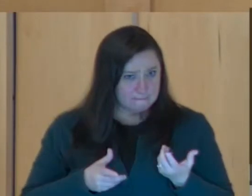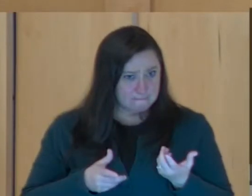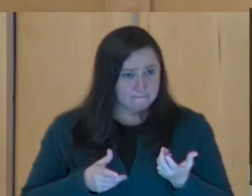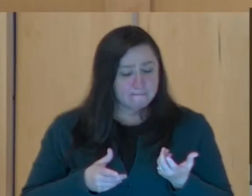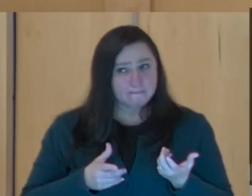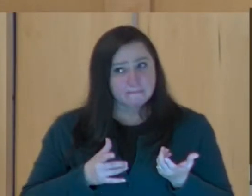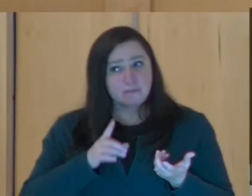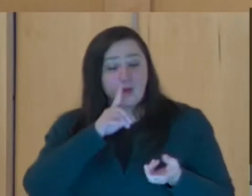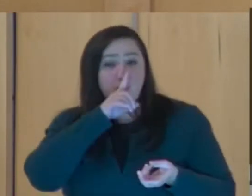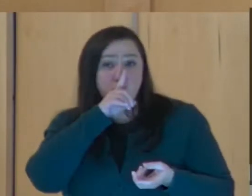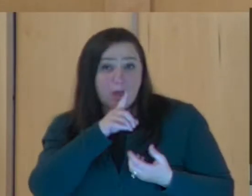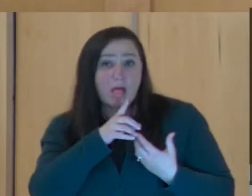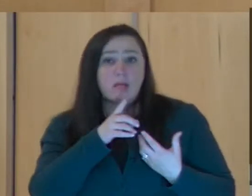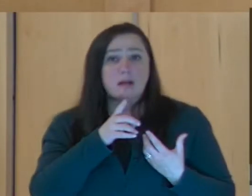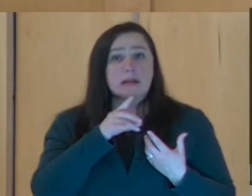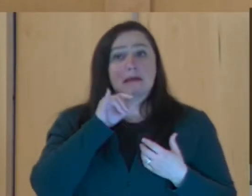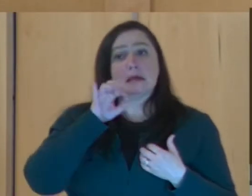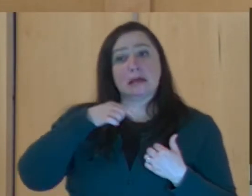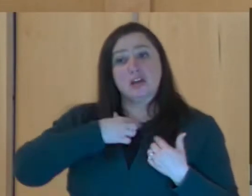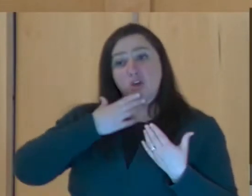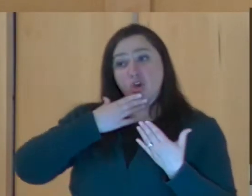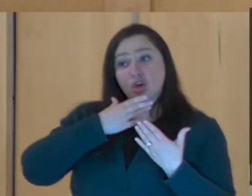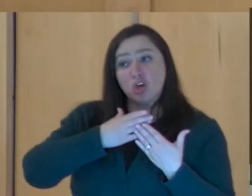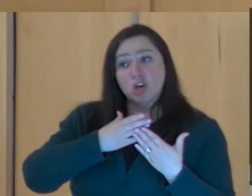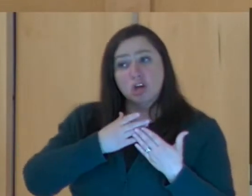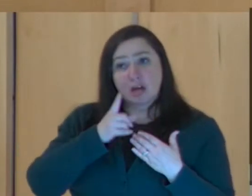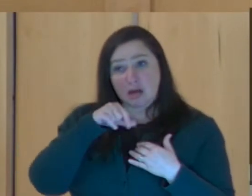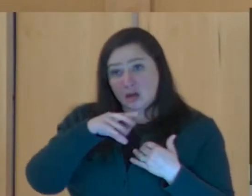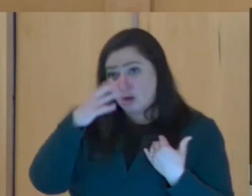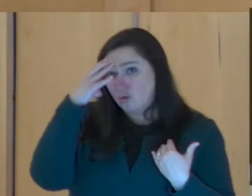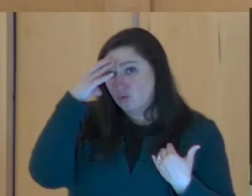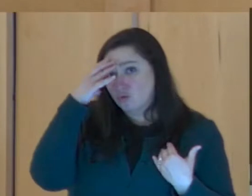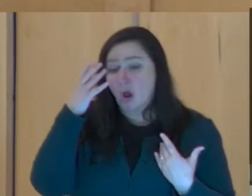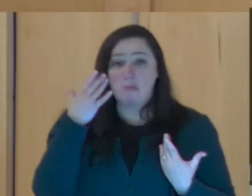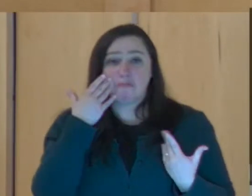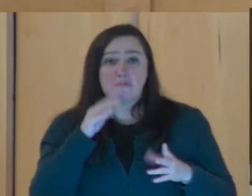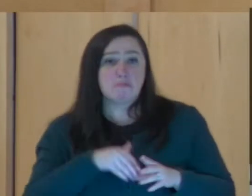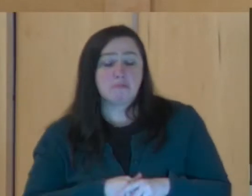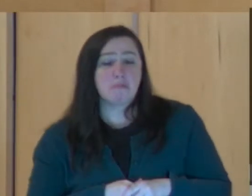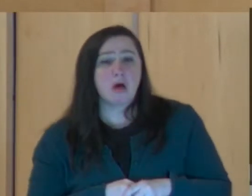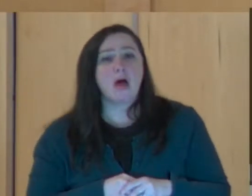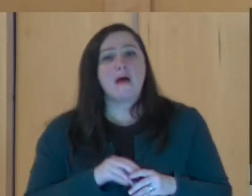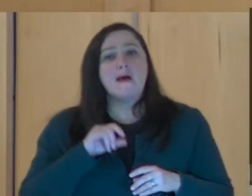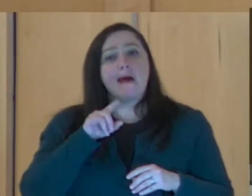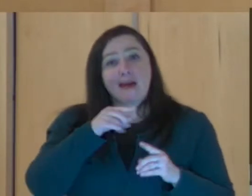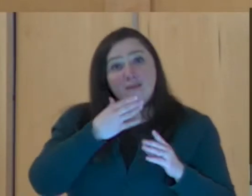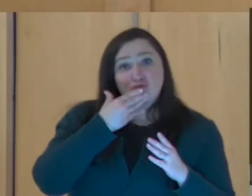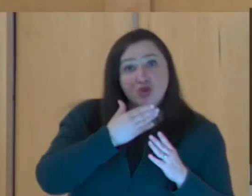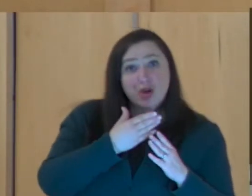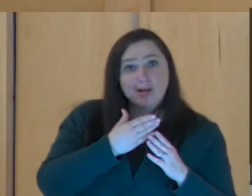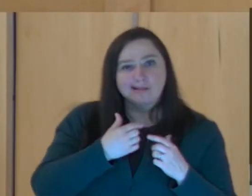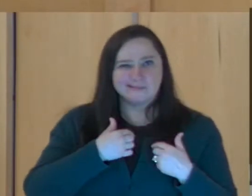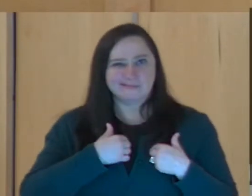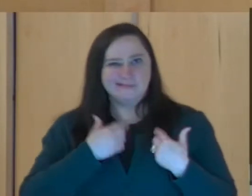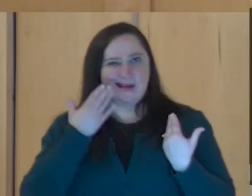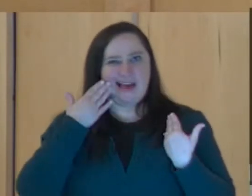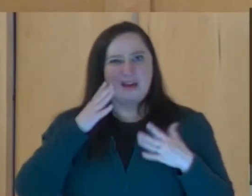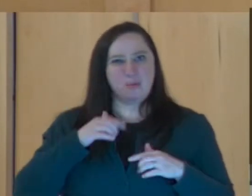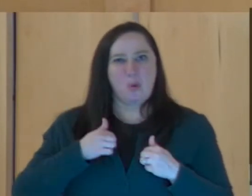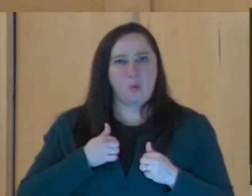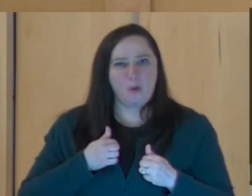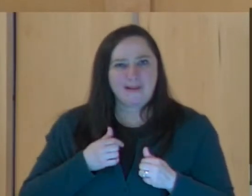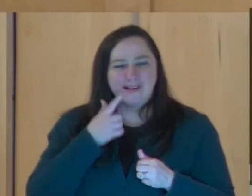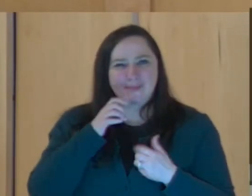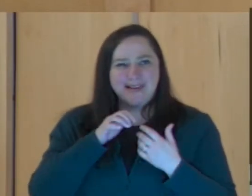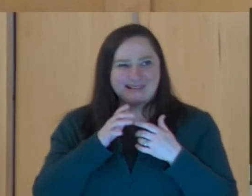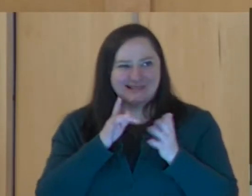The reality is, if I'm really good at it, you won't even know. If you're really good at it, I won't even know, because the way